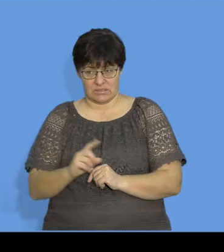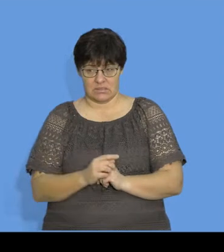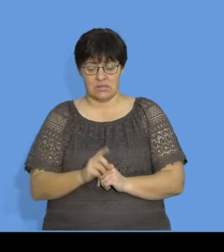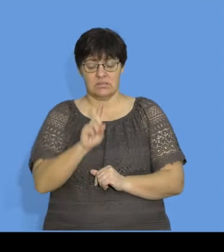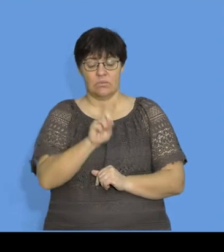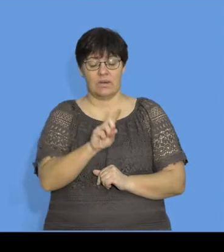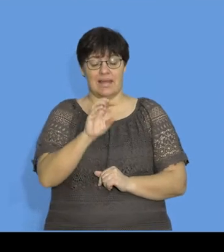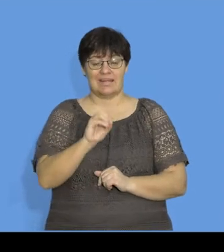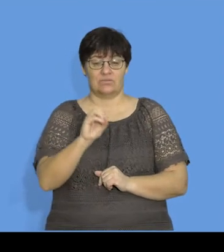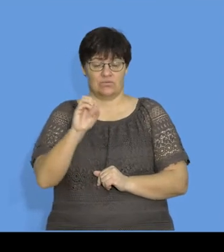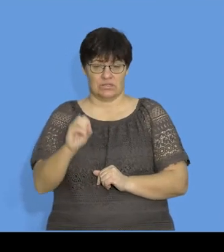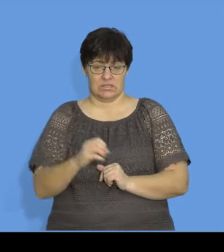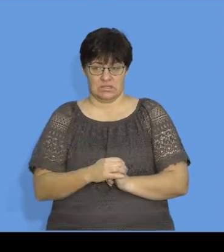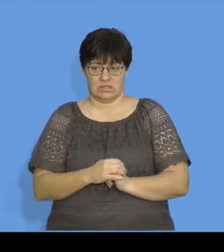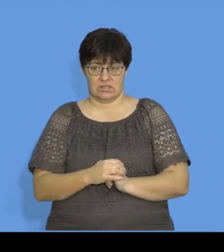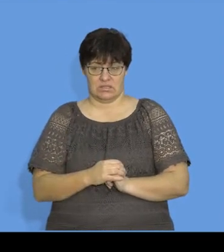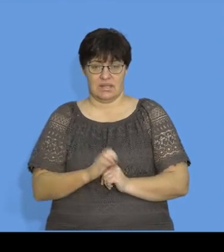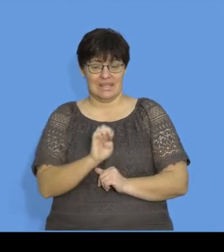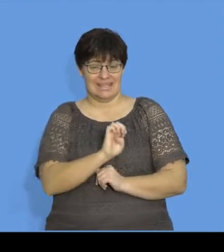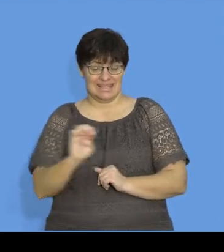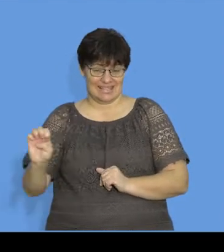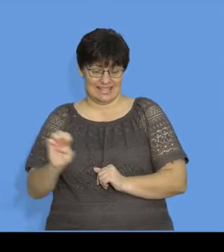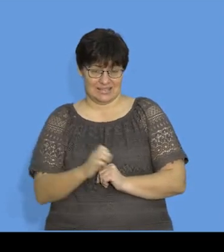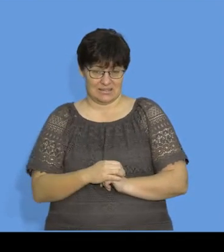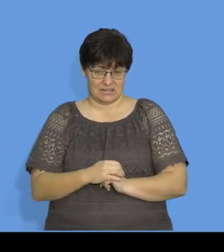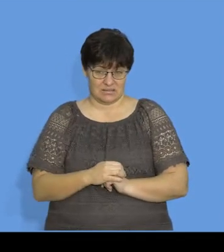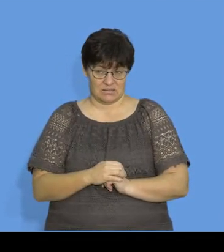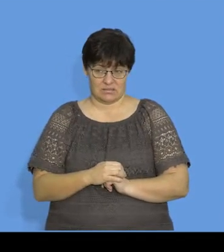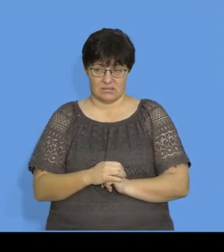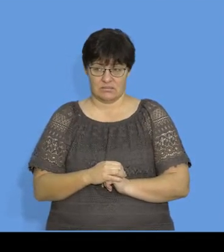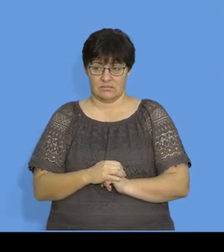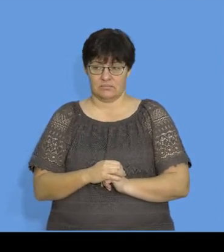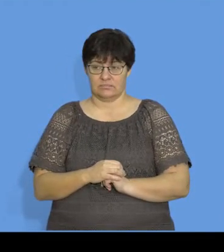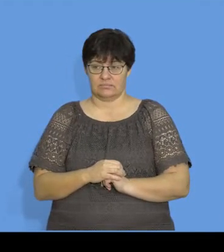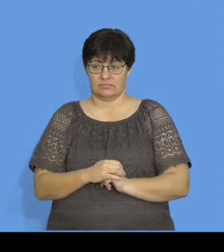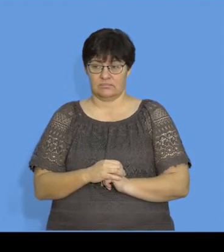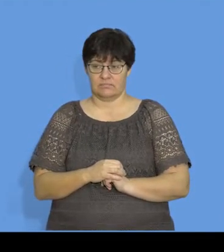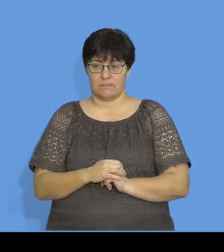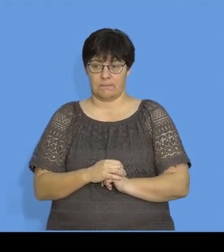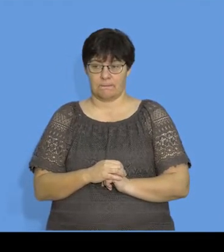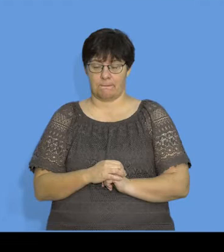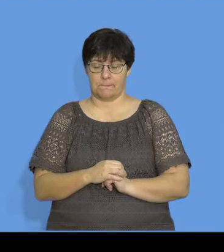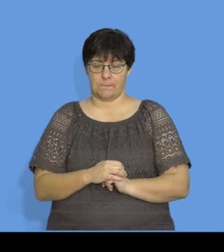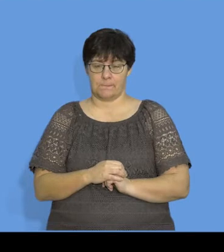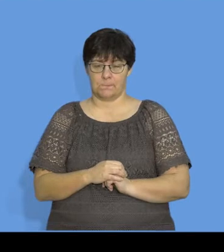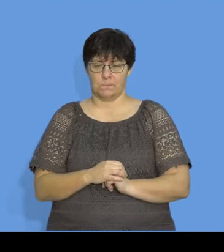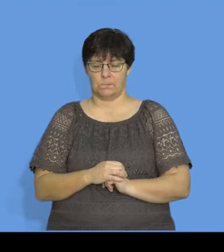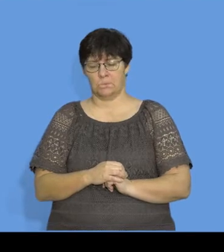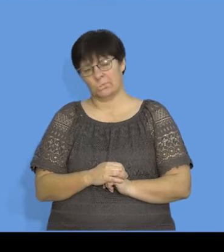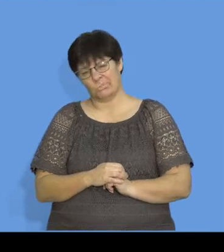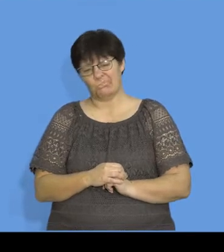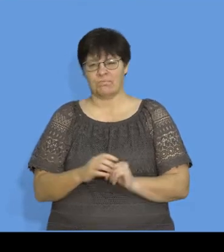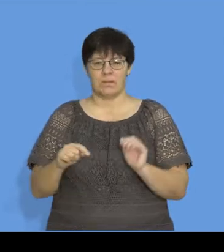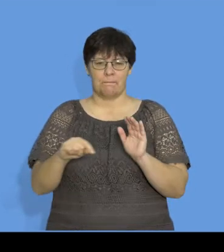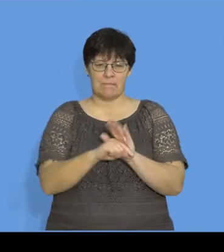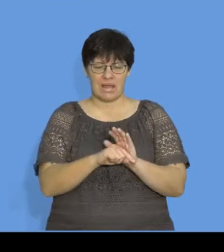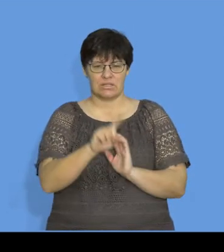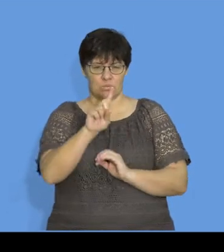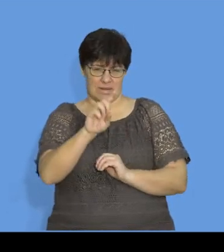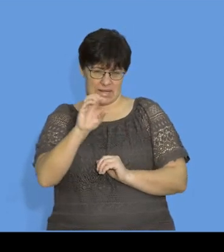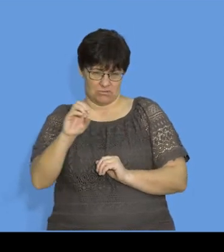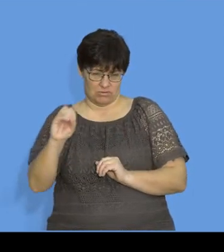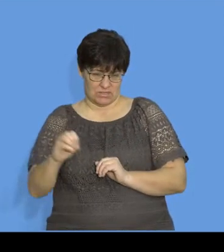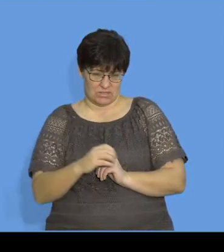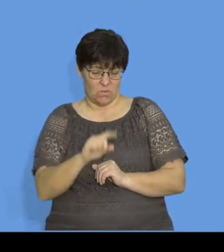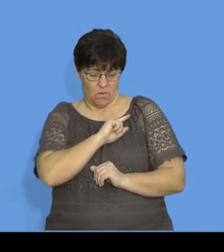is 100 east. In other words, this is minus